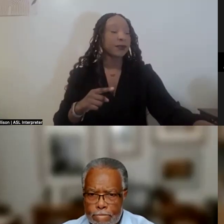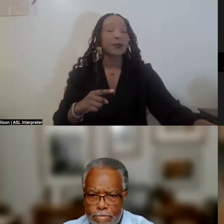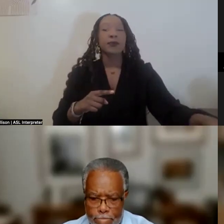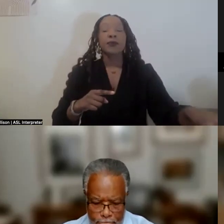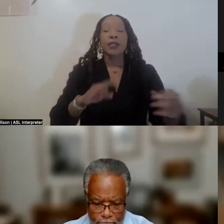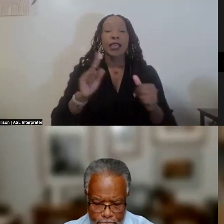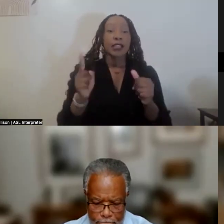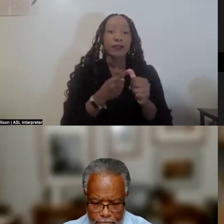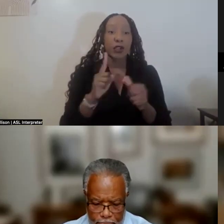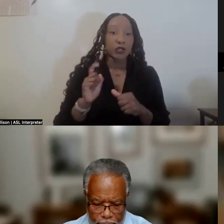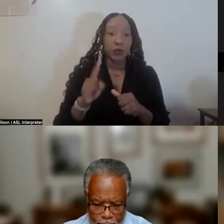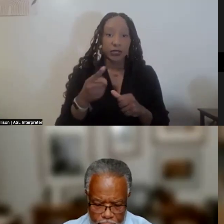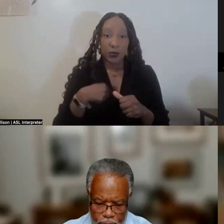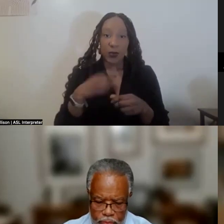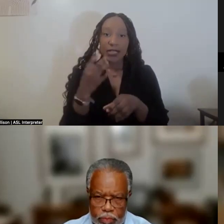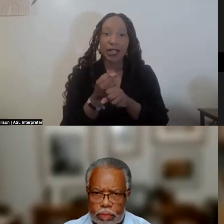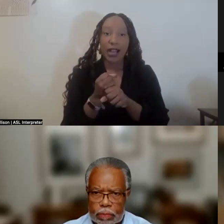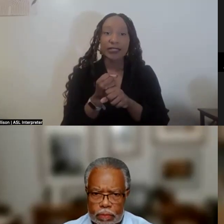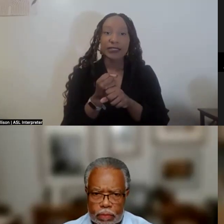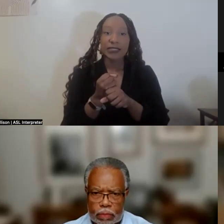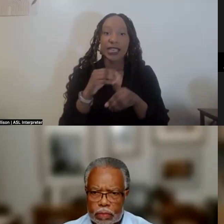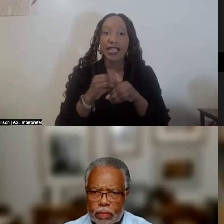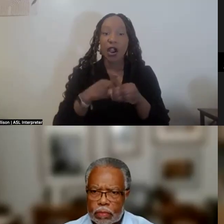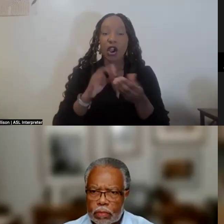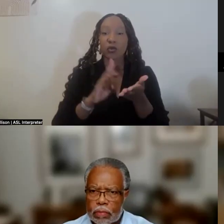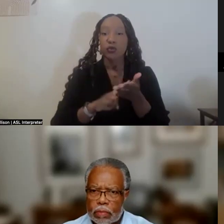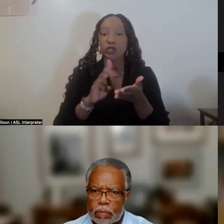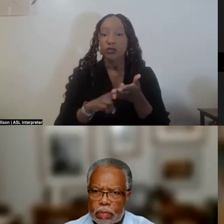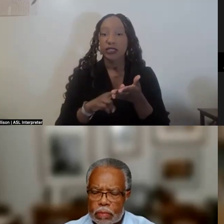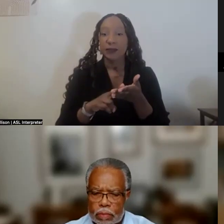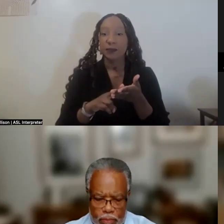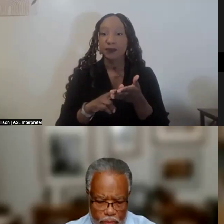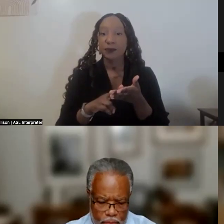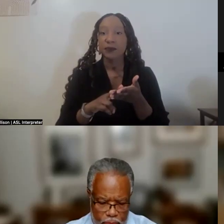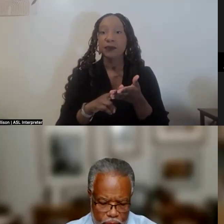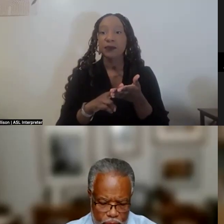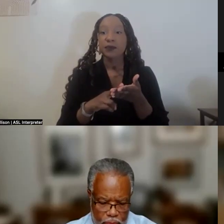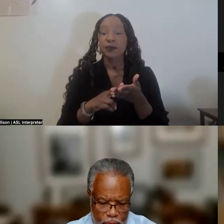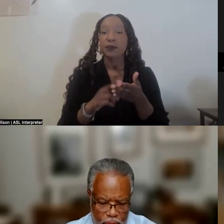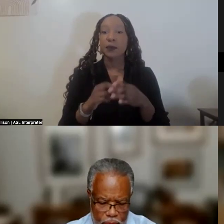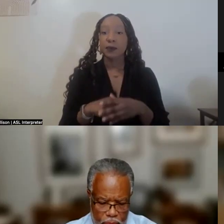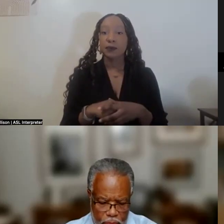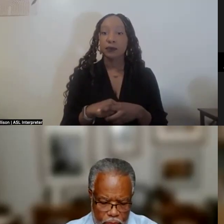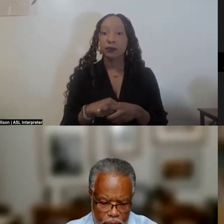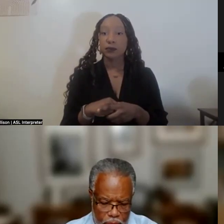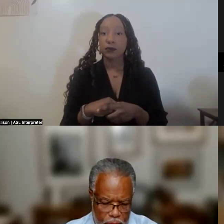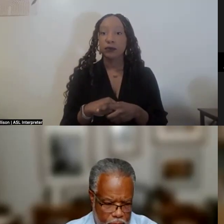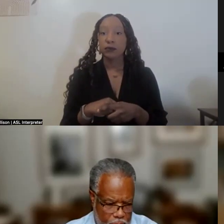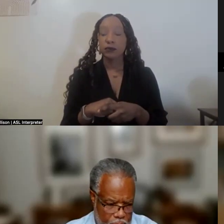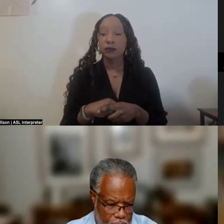we received in our registration. It was, what increased